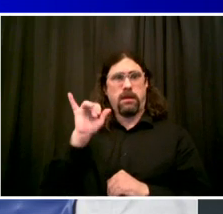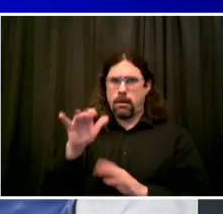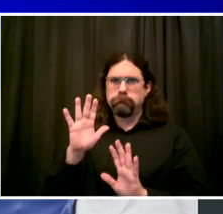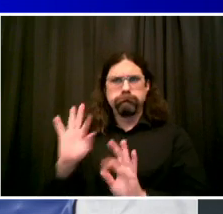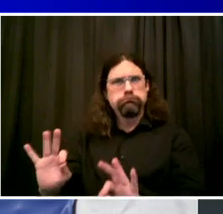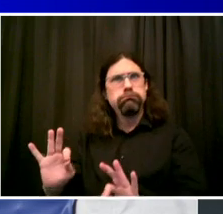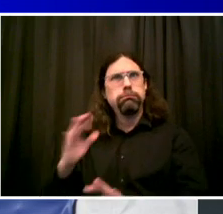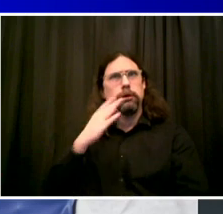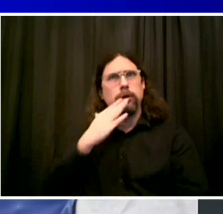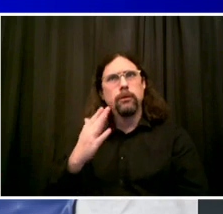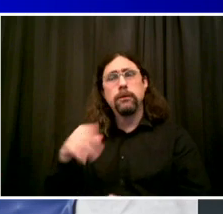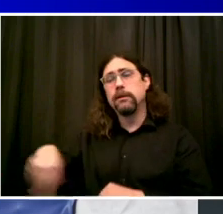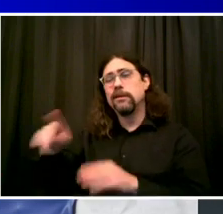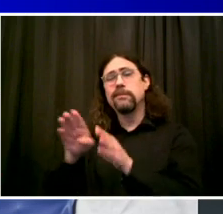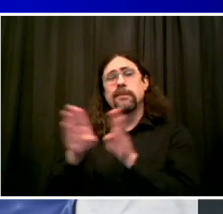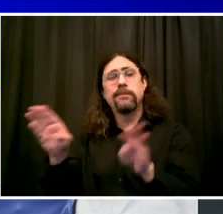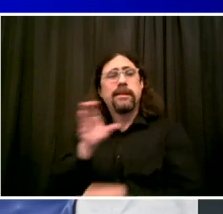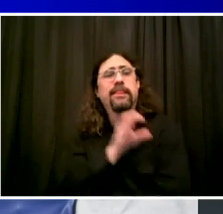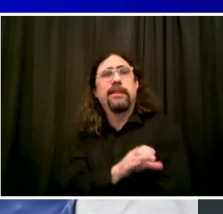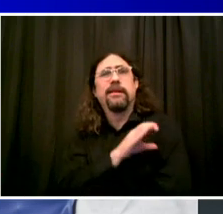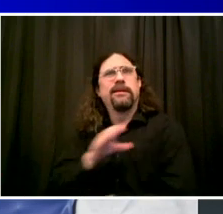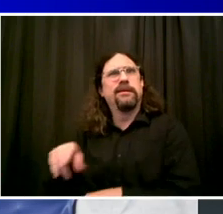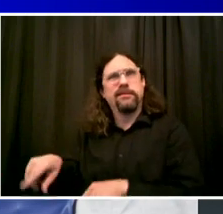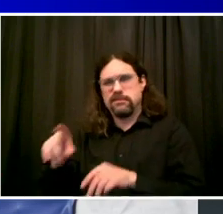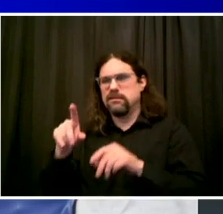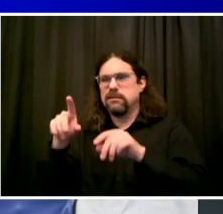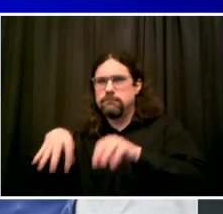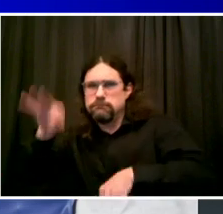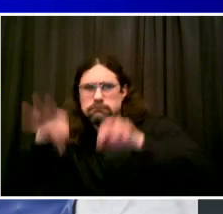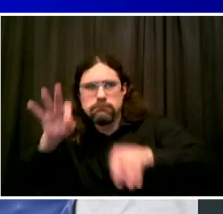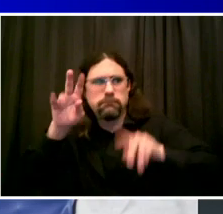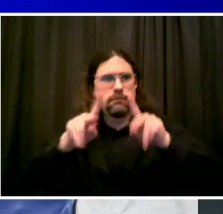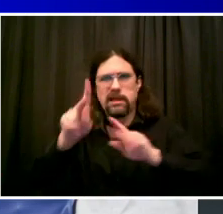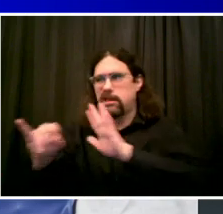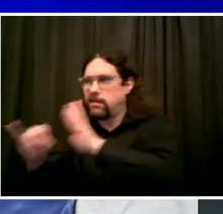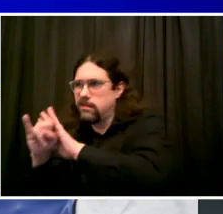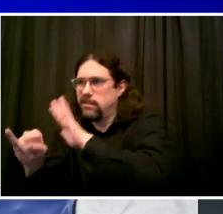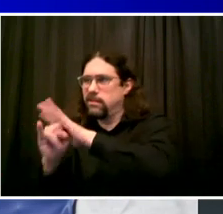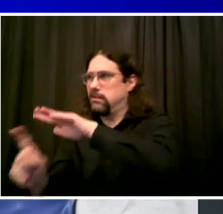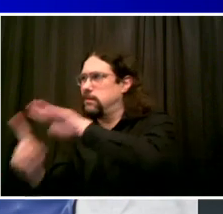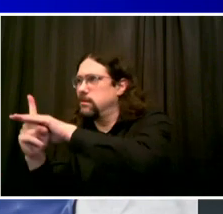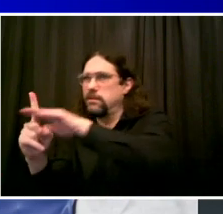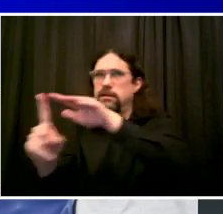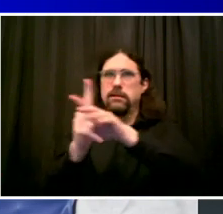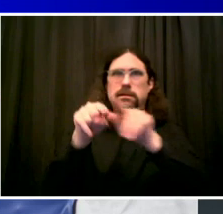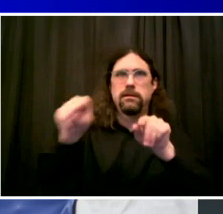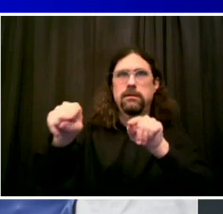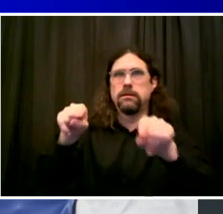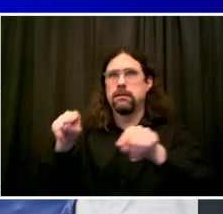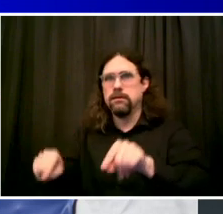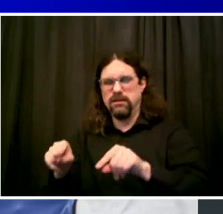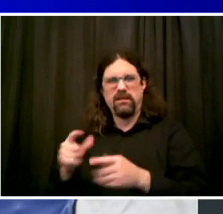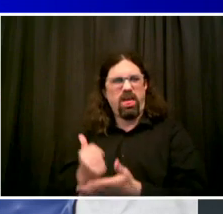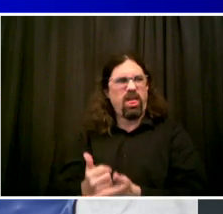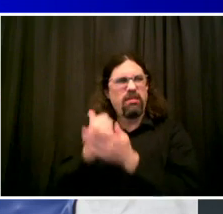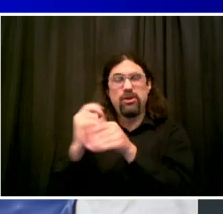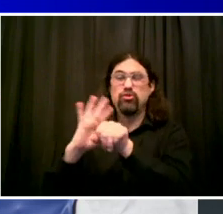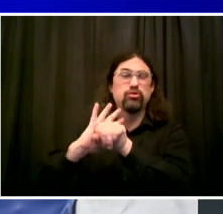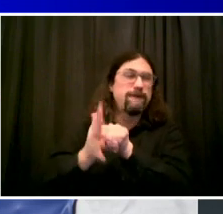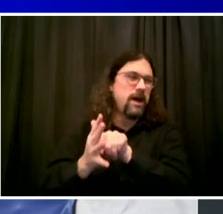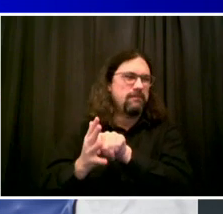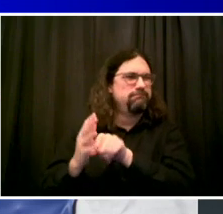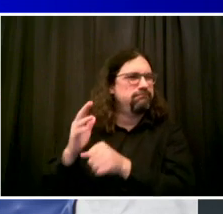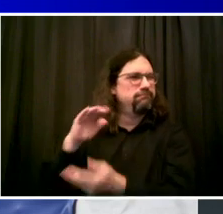ability to fight the disease everywhere, and to lay that foundation for the ability to trace the disease and follow up with each and